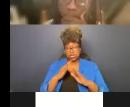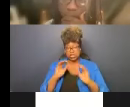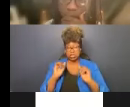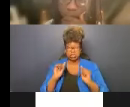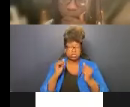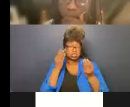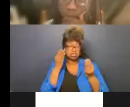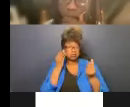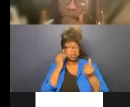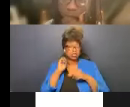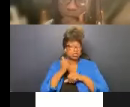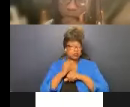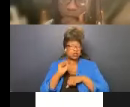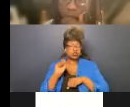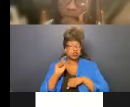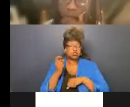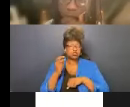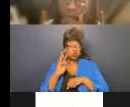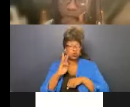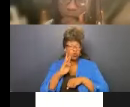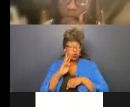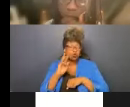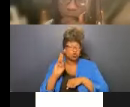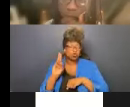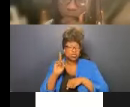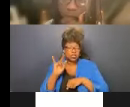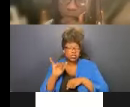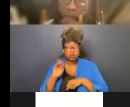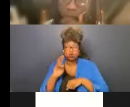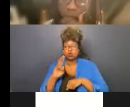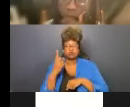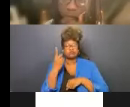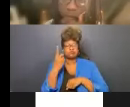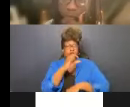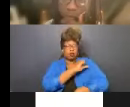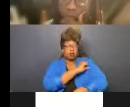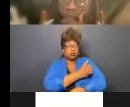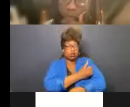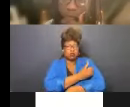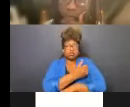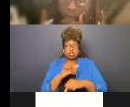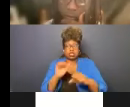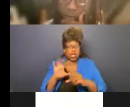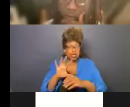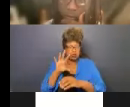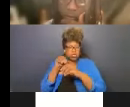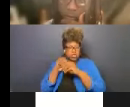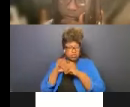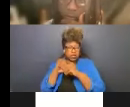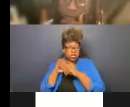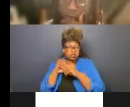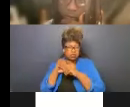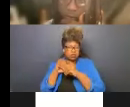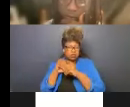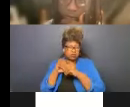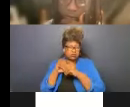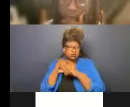it easier if there was an authority regionally to have participation made